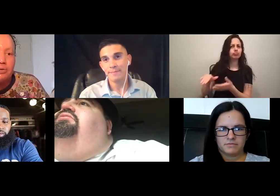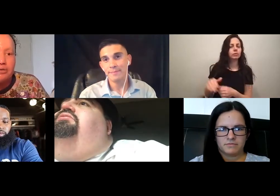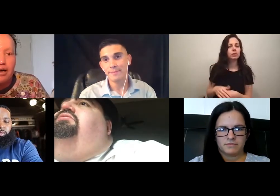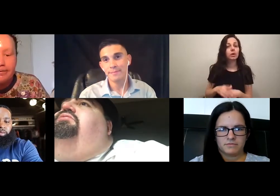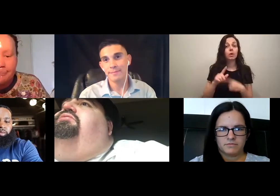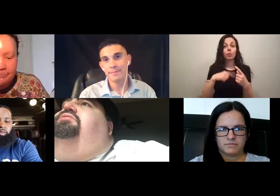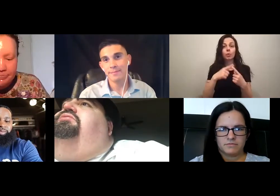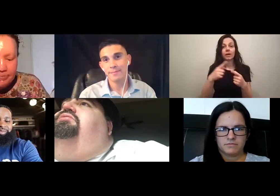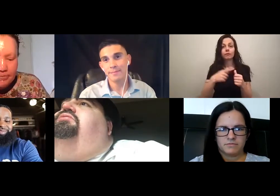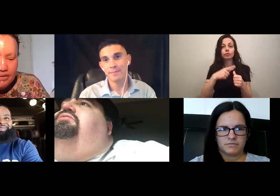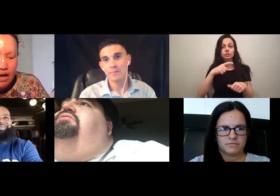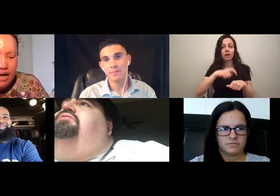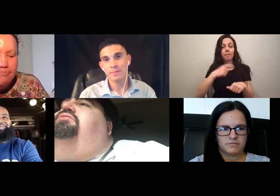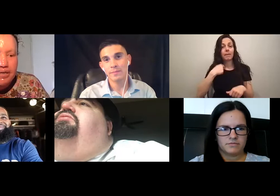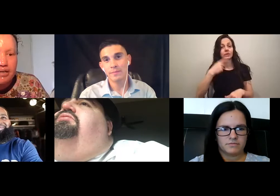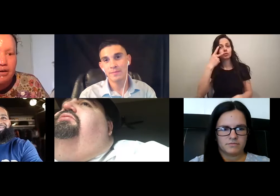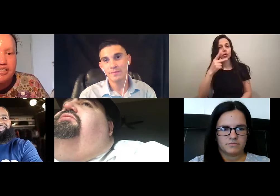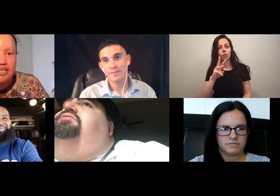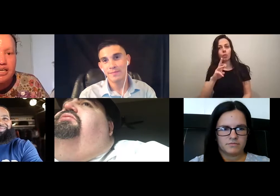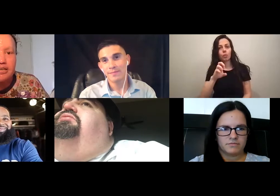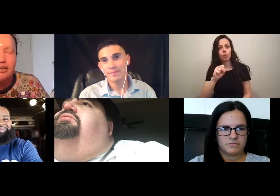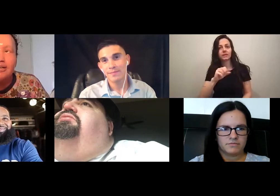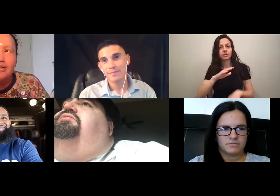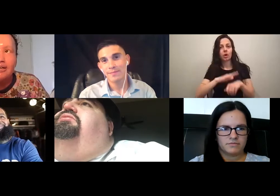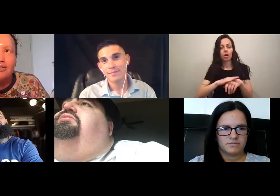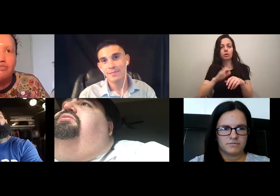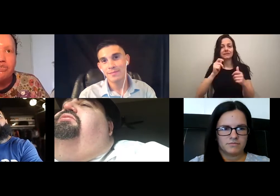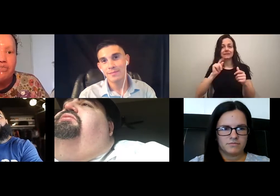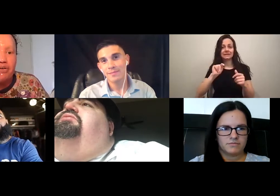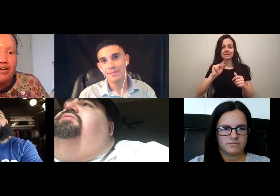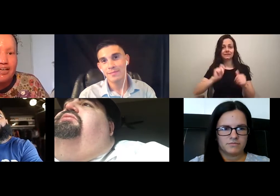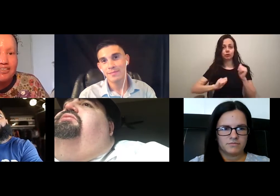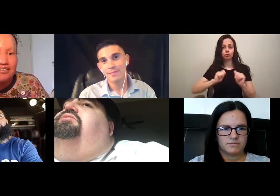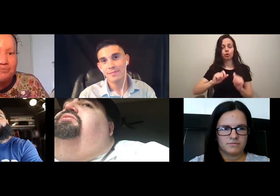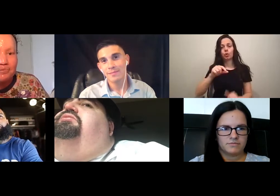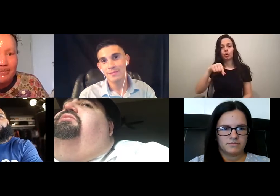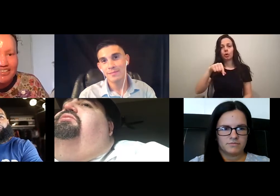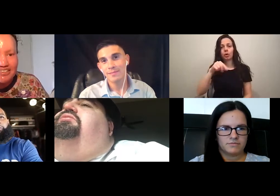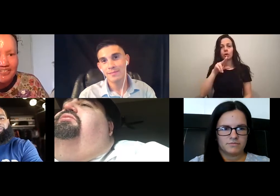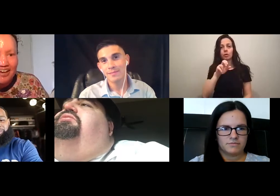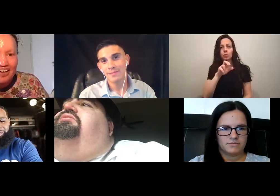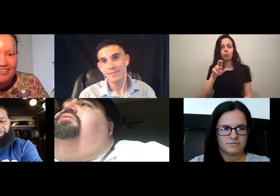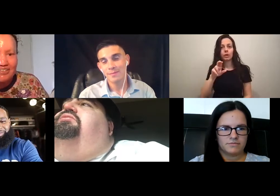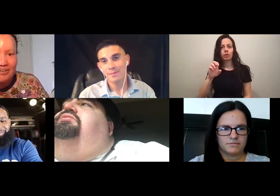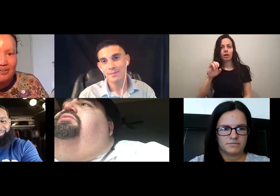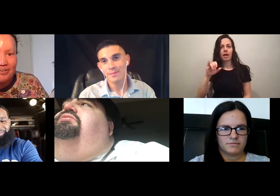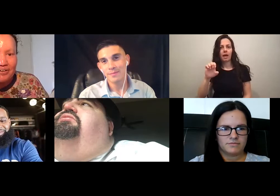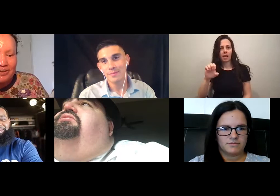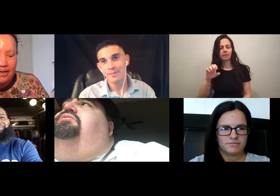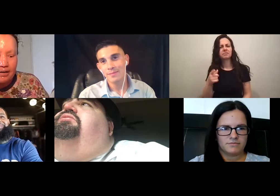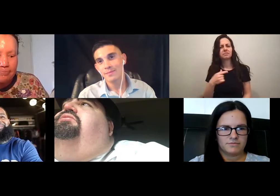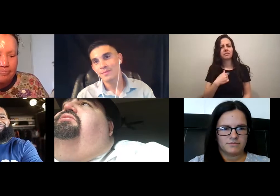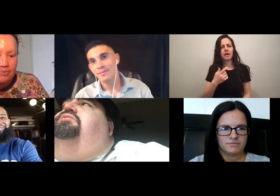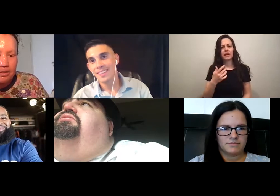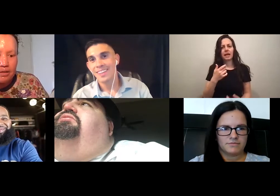on Queer Eye, I admit I was seeing it from a very edited perspective. And so